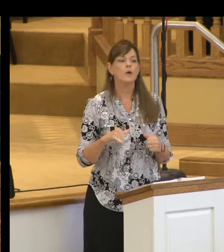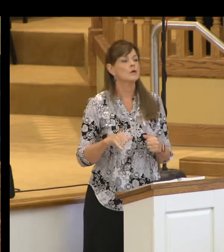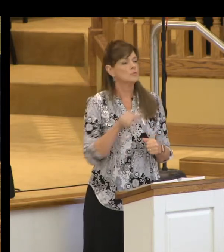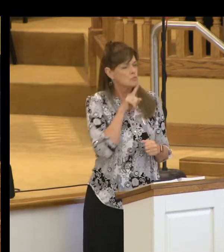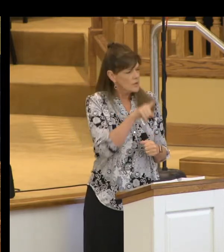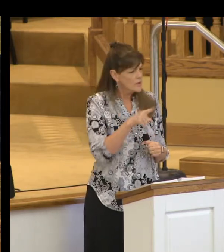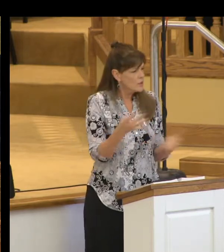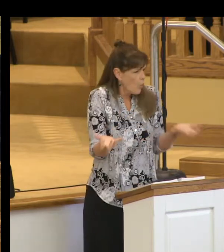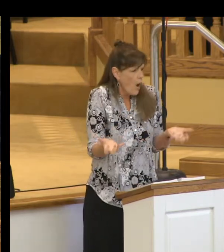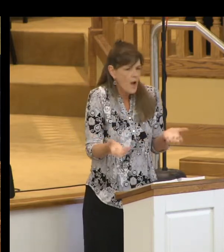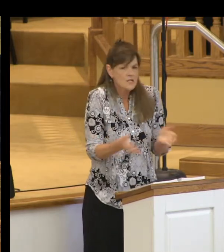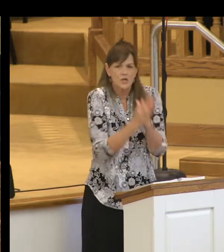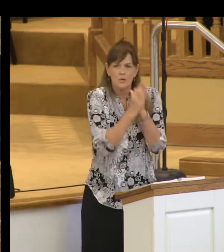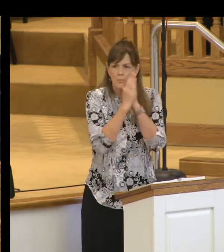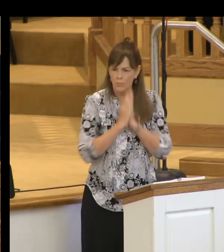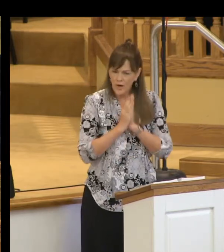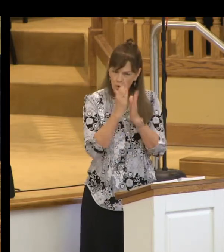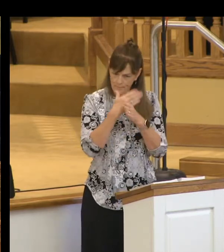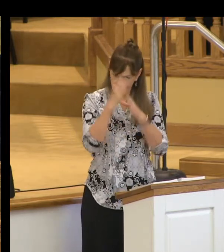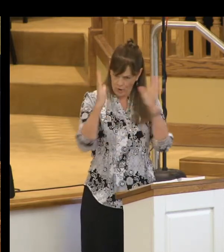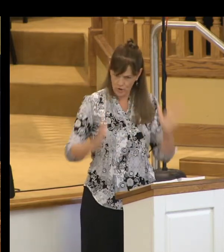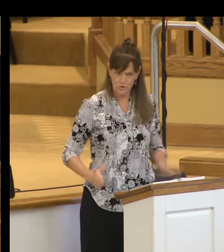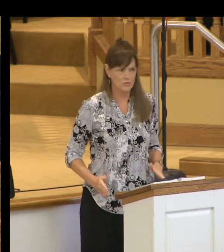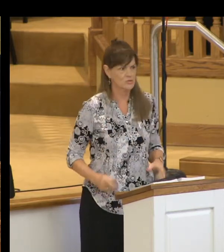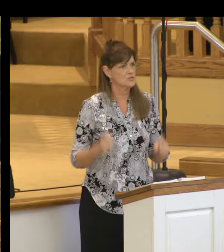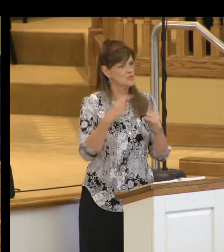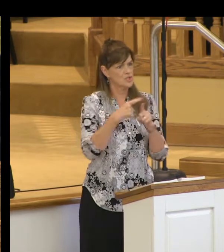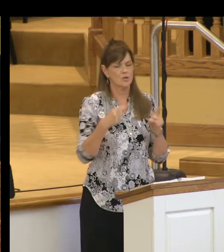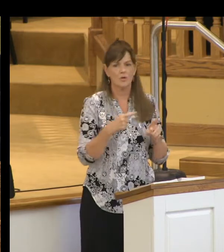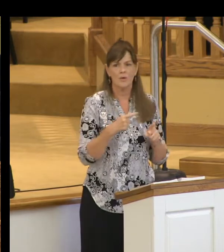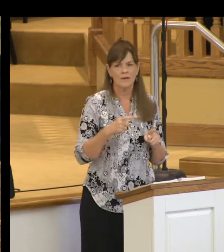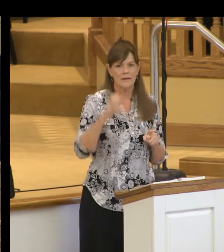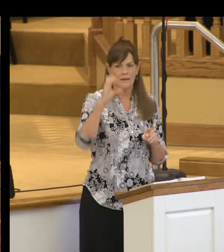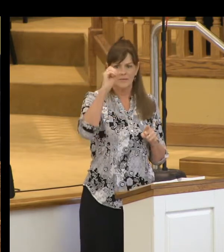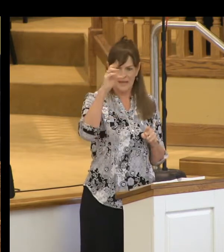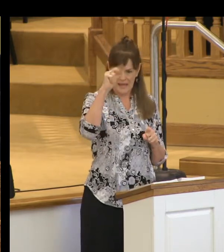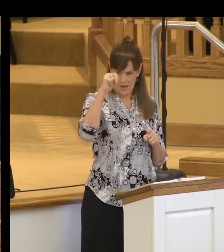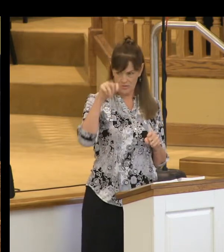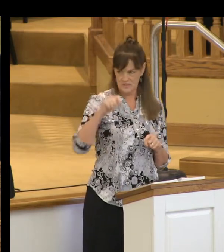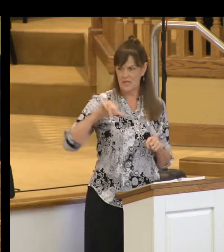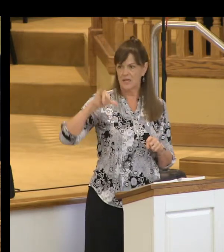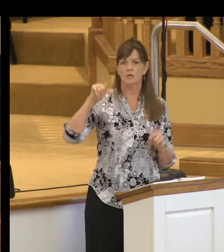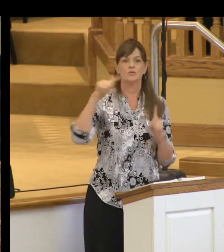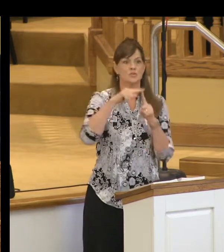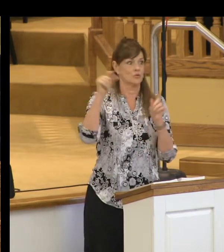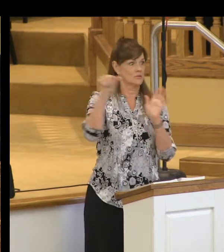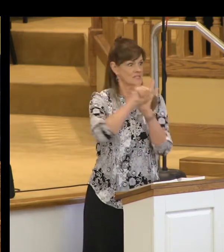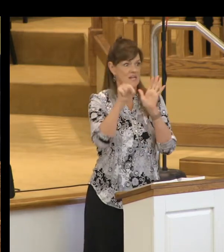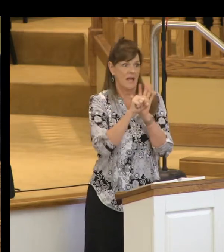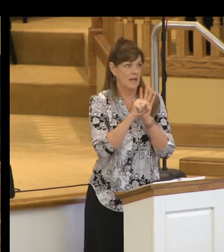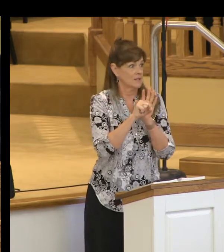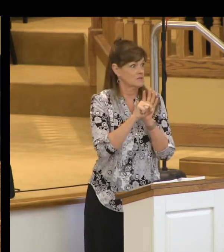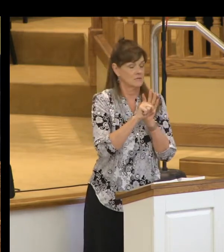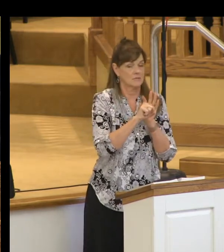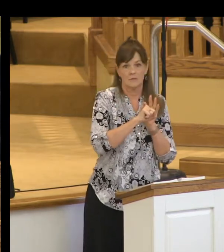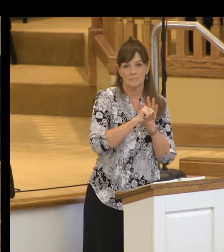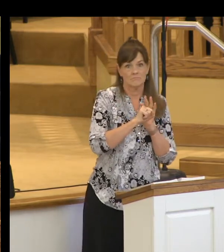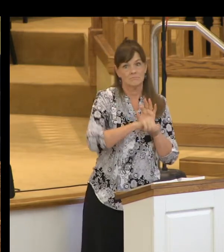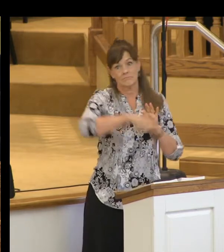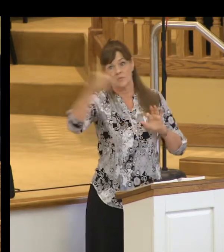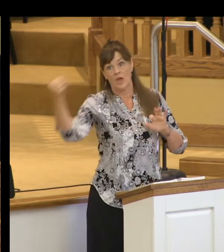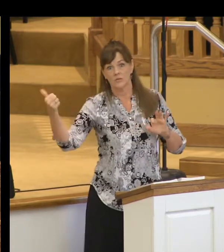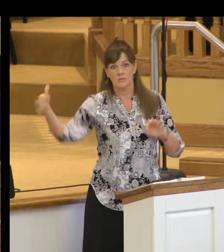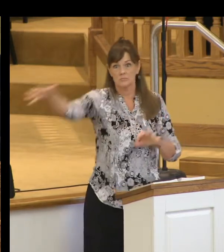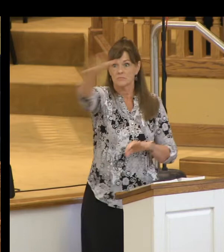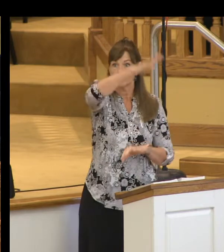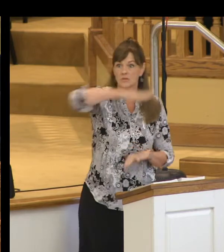It's not just Cole County. It's to the state and to the regions beyond and whatever the Lord would have in that. But we need a prayer partner, and also